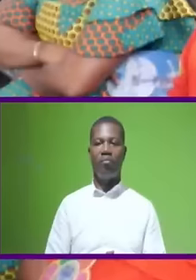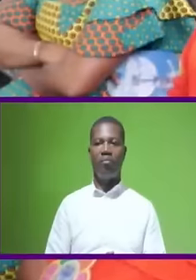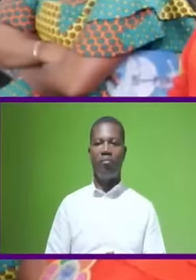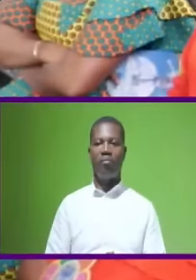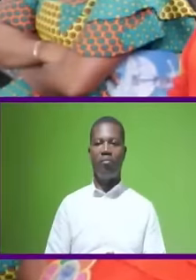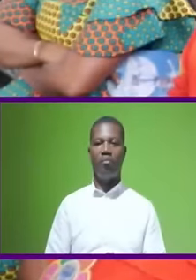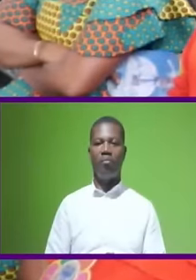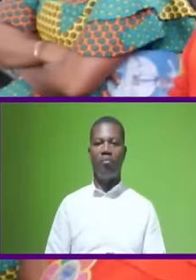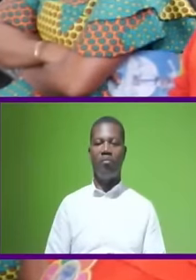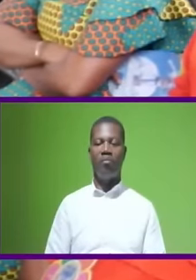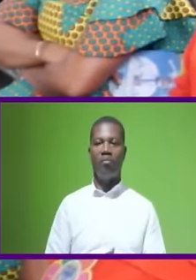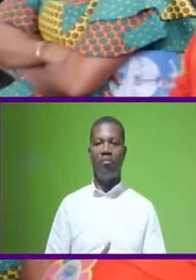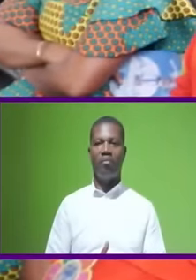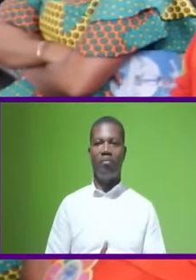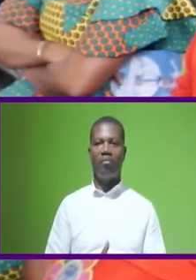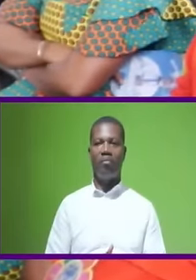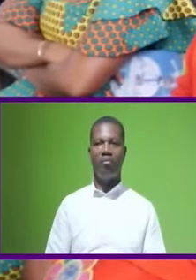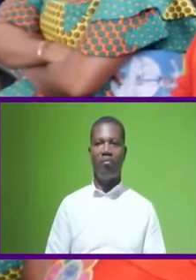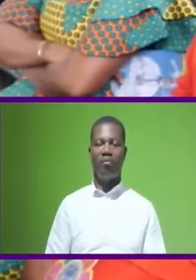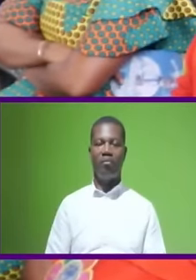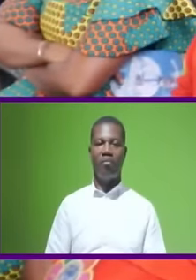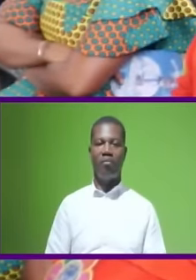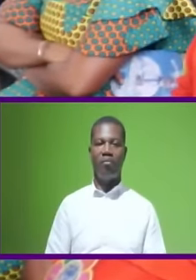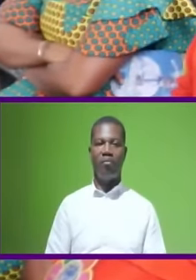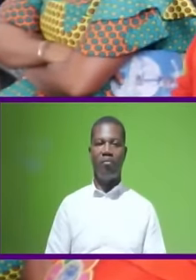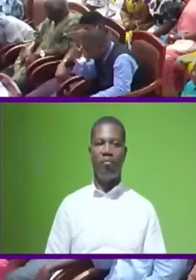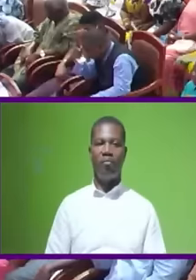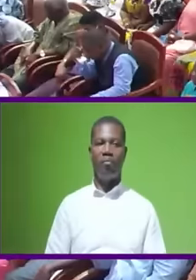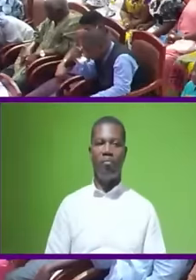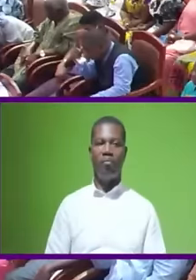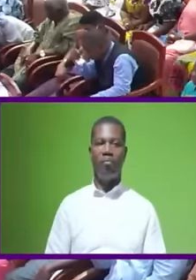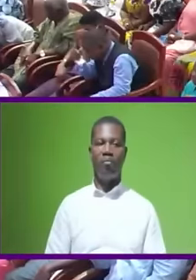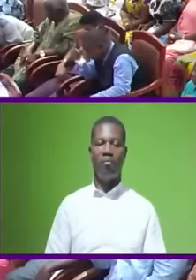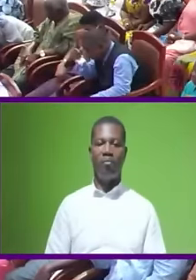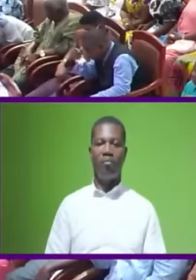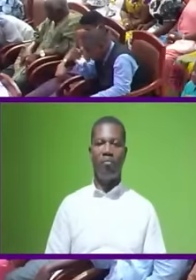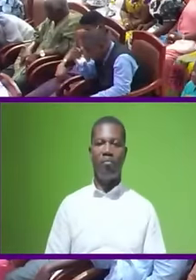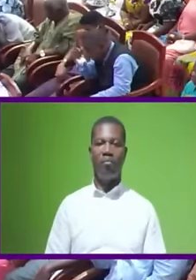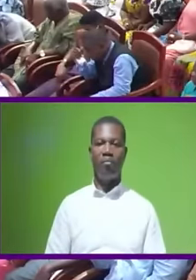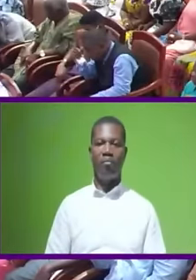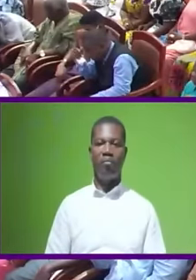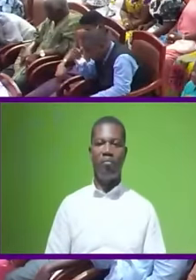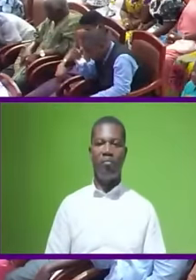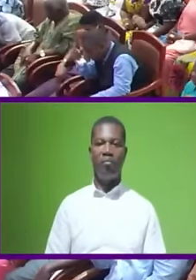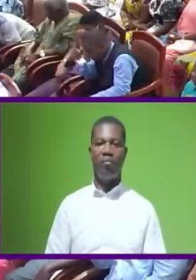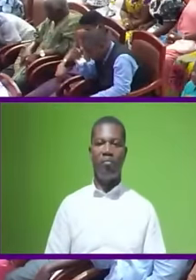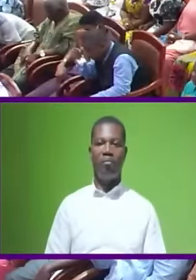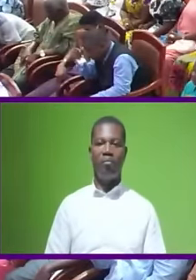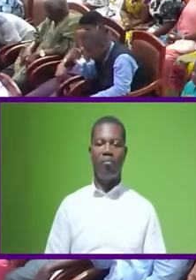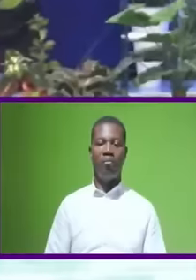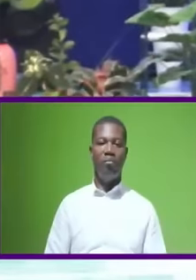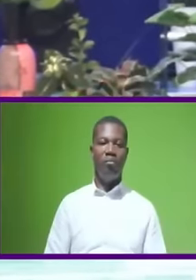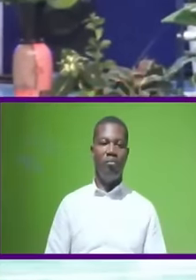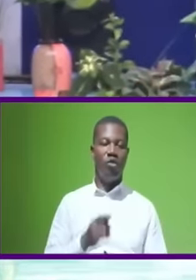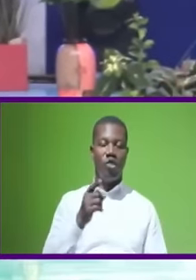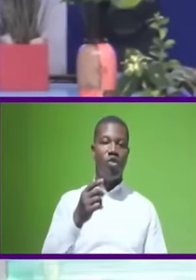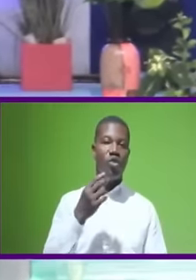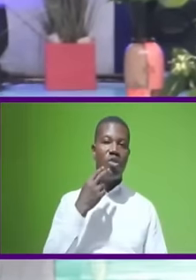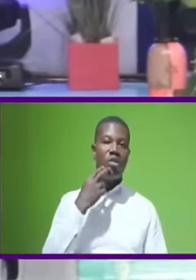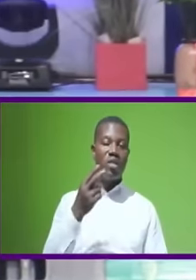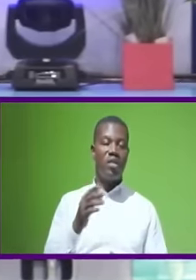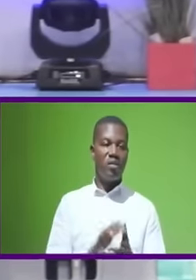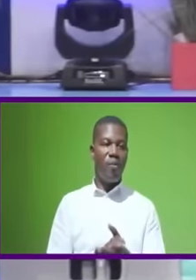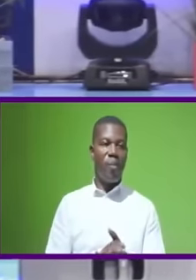your money, in your business, and all your endeavors. And on tumbehunu se yesha se ni aye before